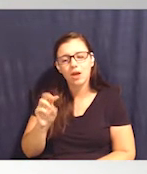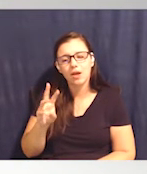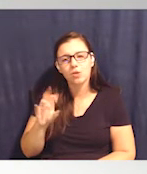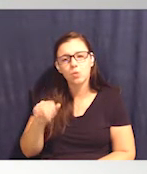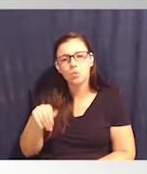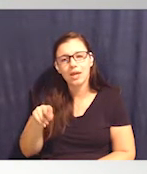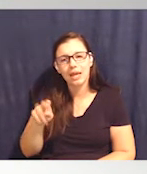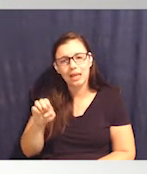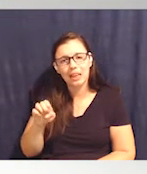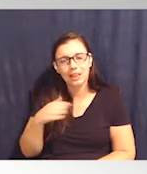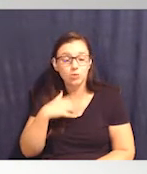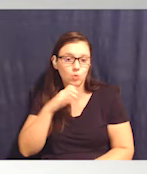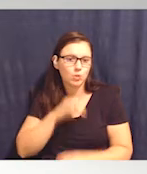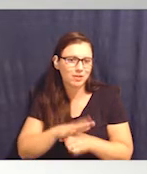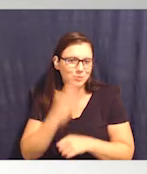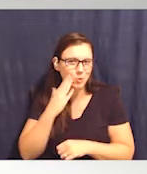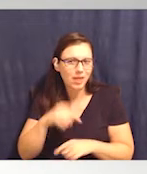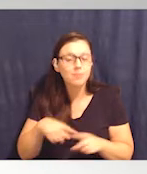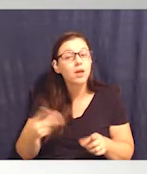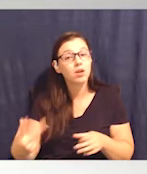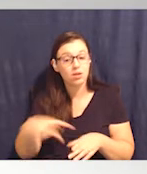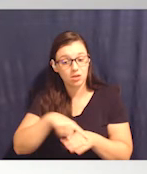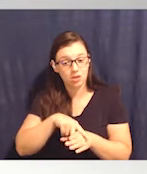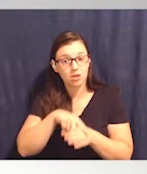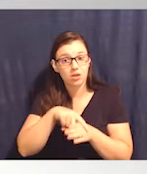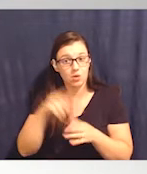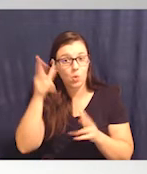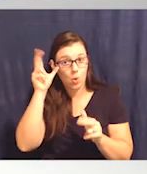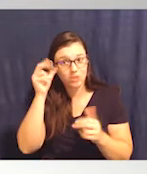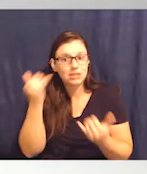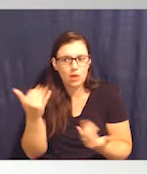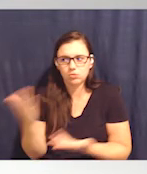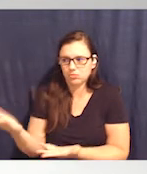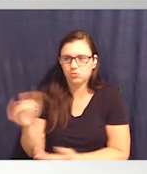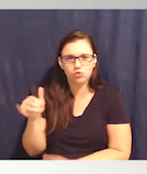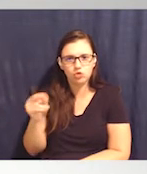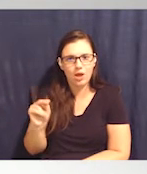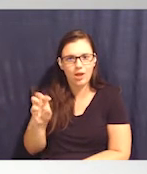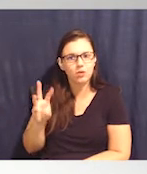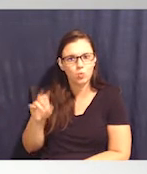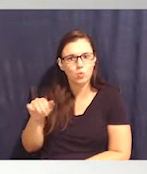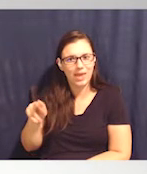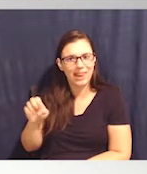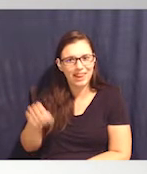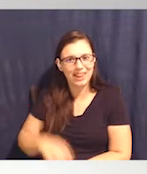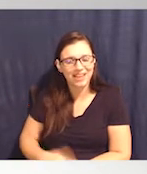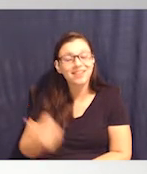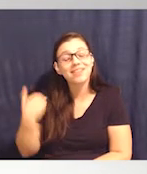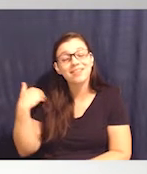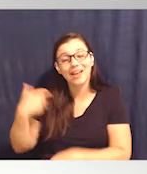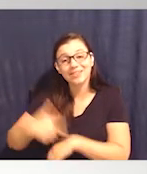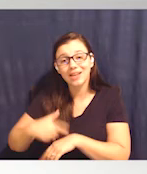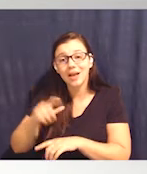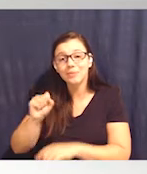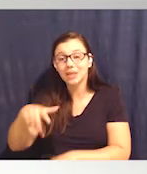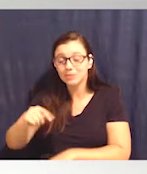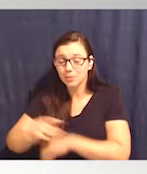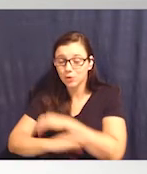put him on a horse, now you have John Wayne. Last time we were out there in September, we're riding along,